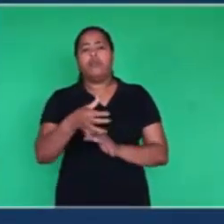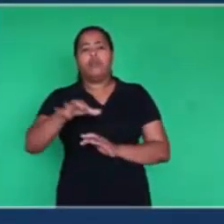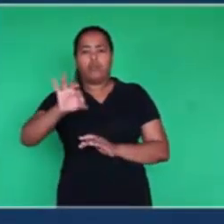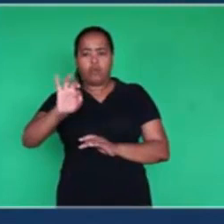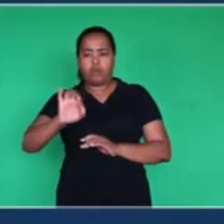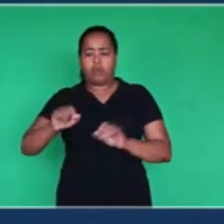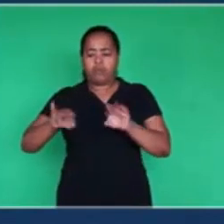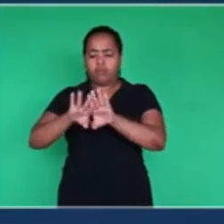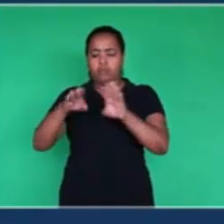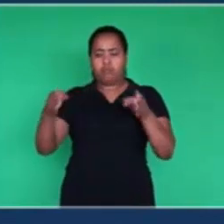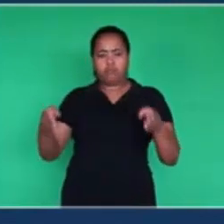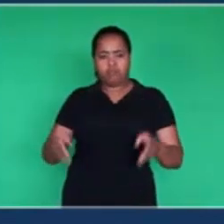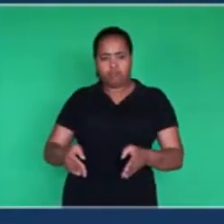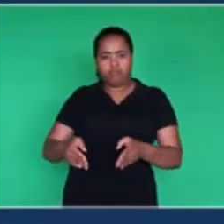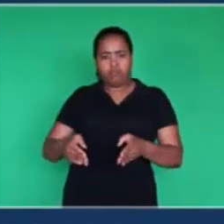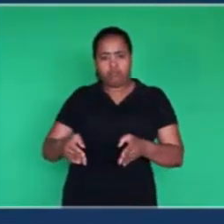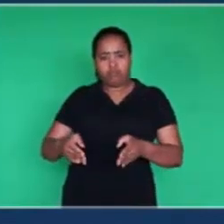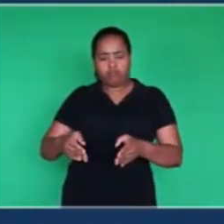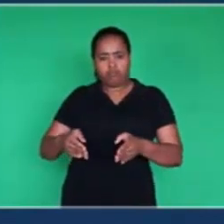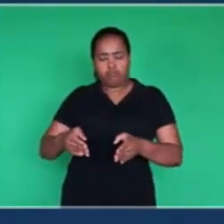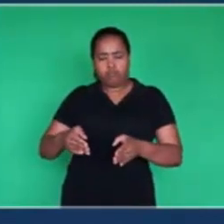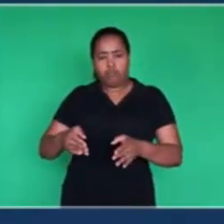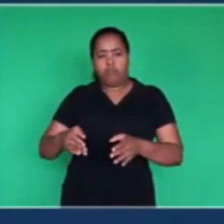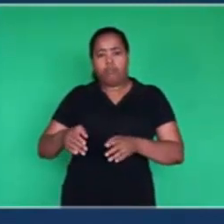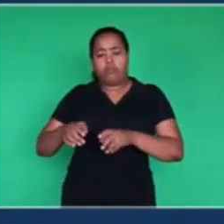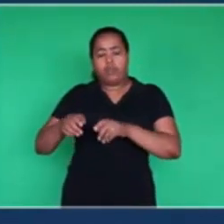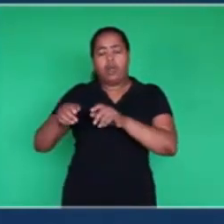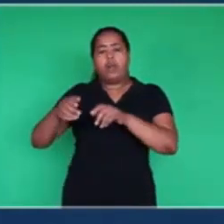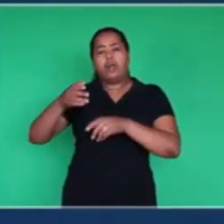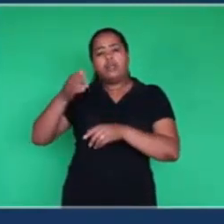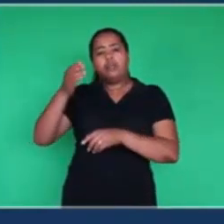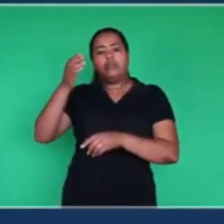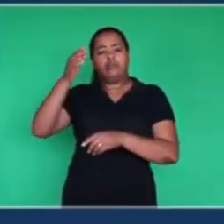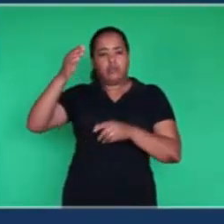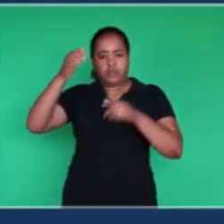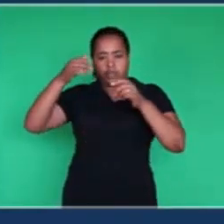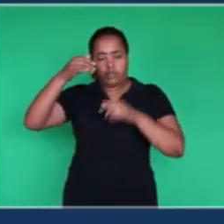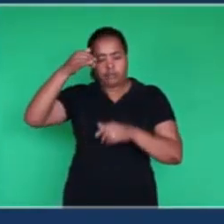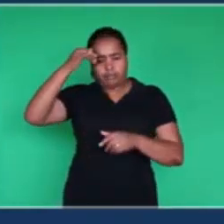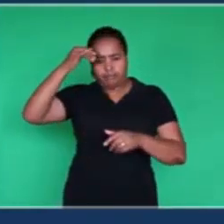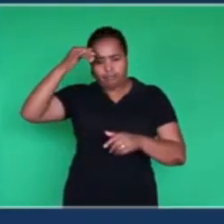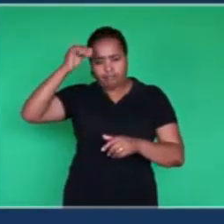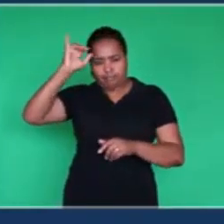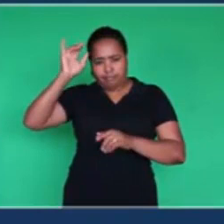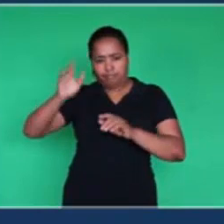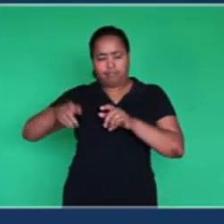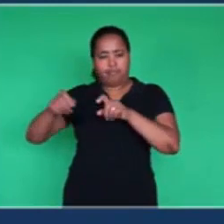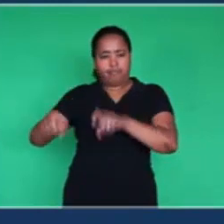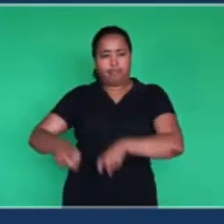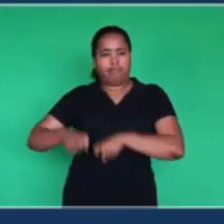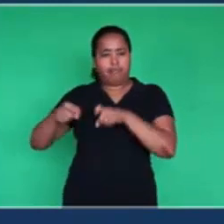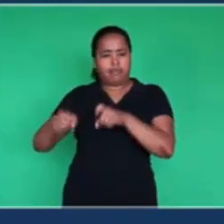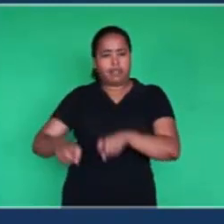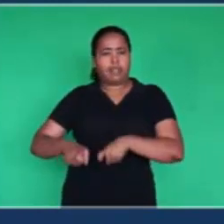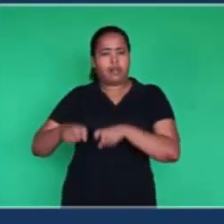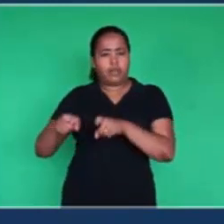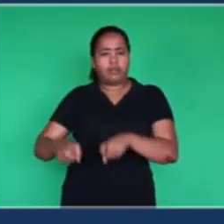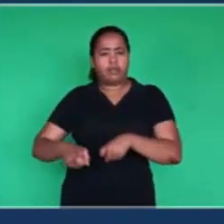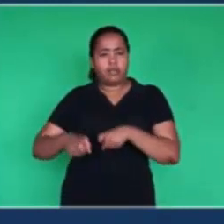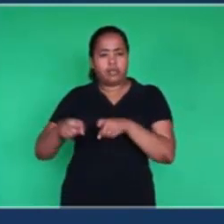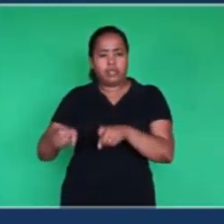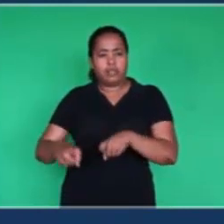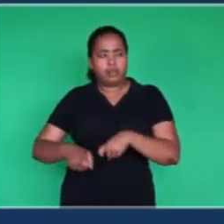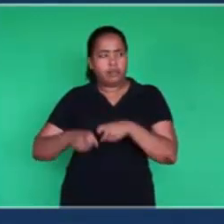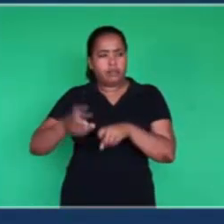mighty men, with all the men of war, says the Lord God. I will set my glory among the